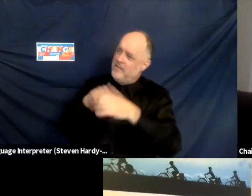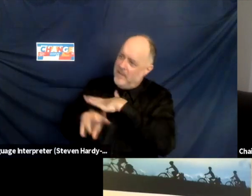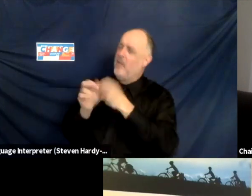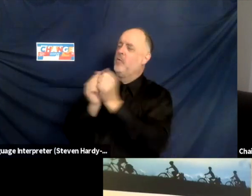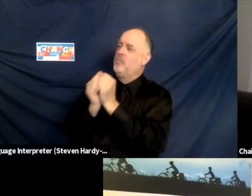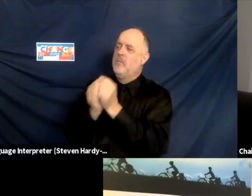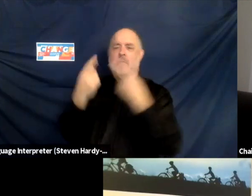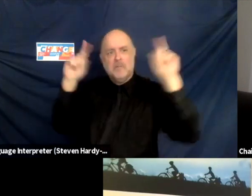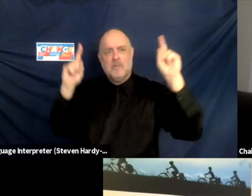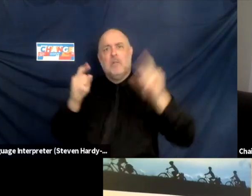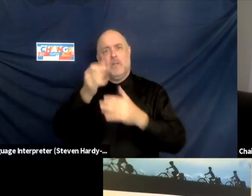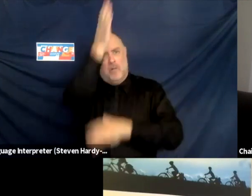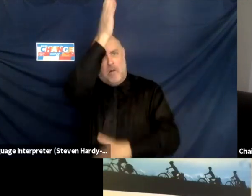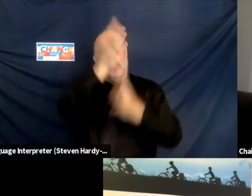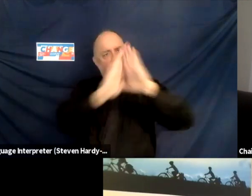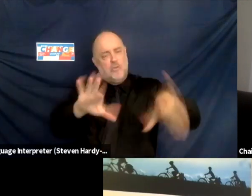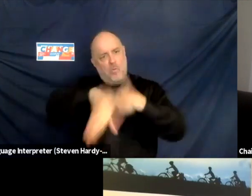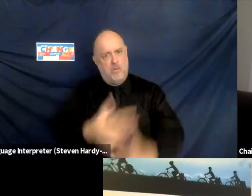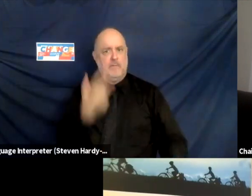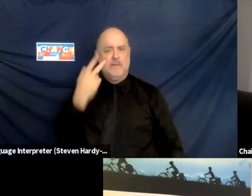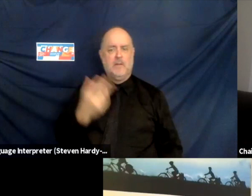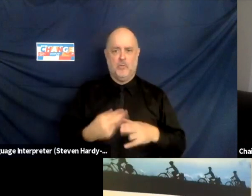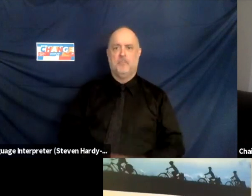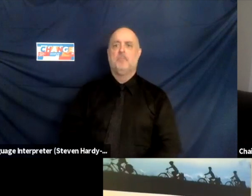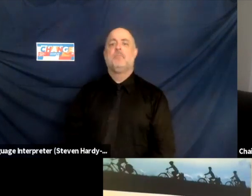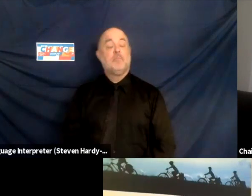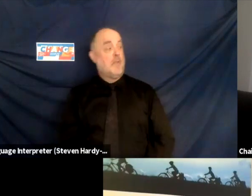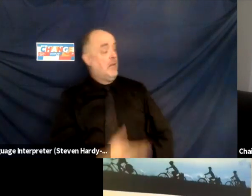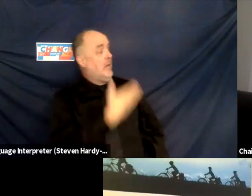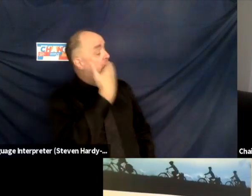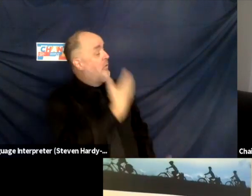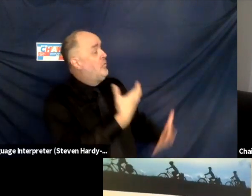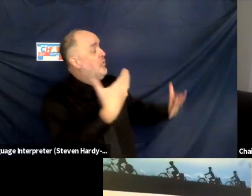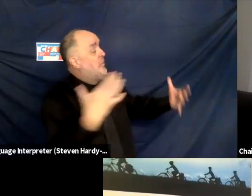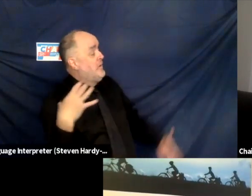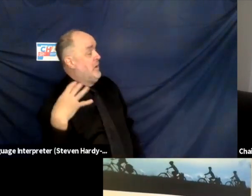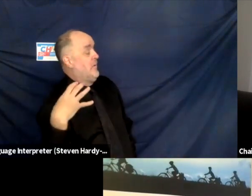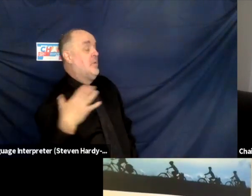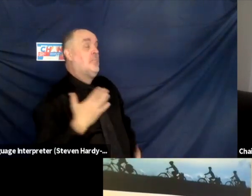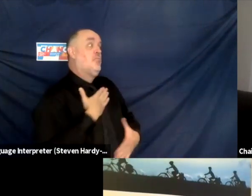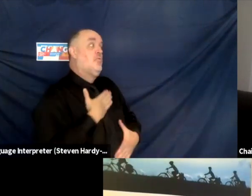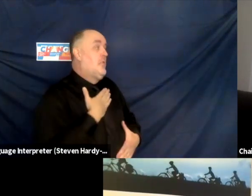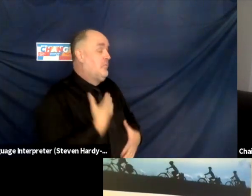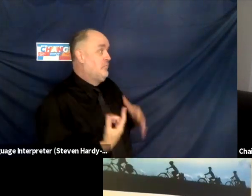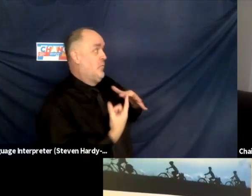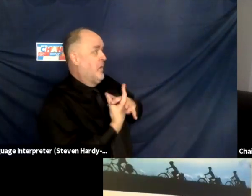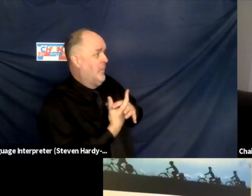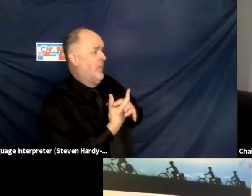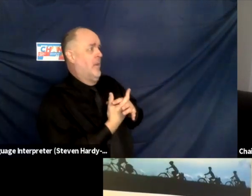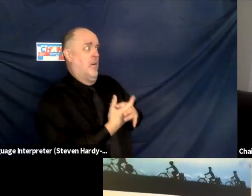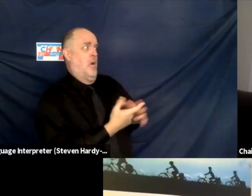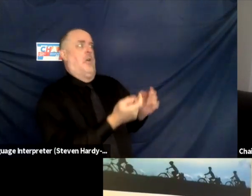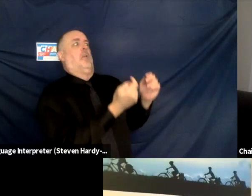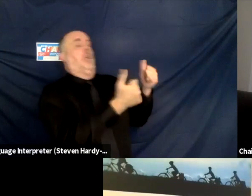done. God bless you all. Thank you so much. Thanks so much, Chairman. It's we really appreciate you coming over here and rushing over.